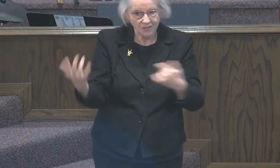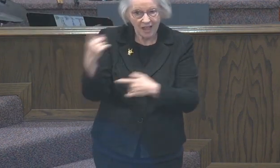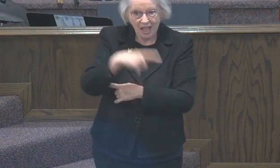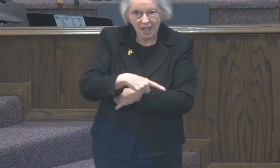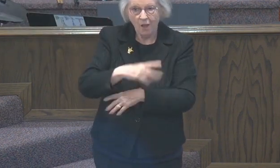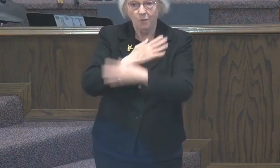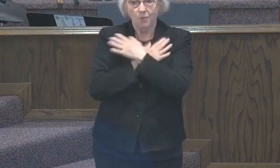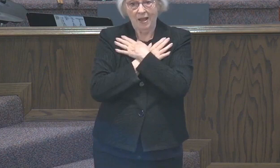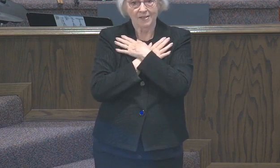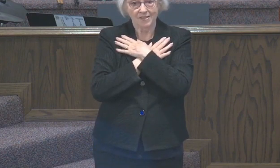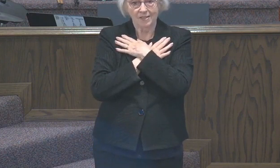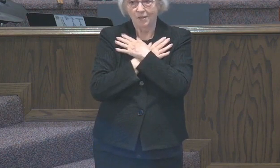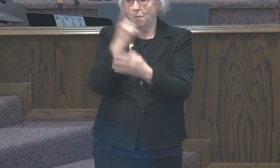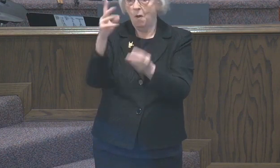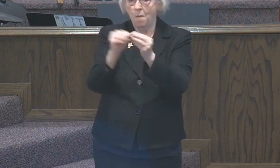Rested?